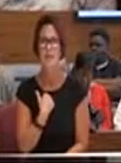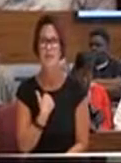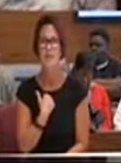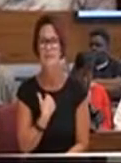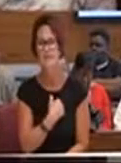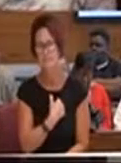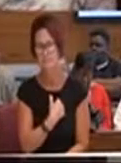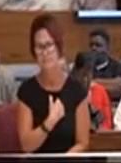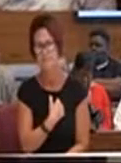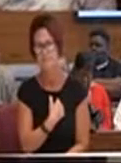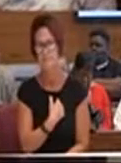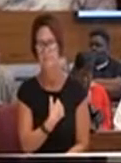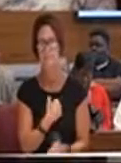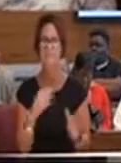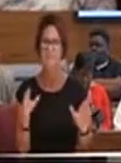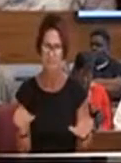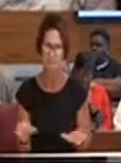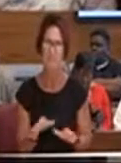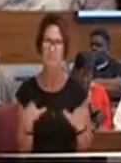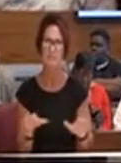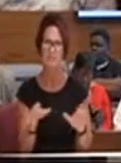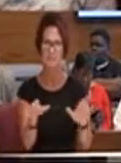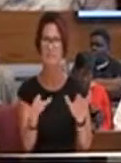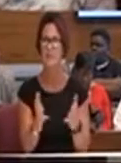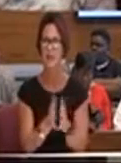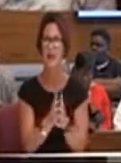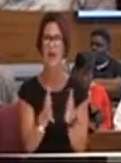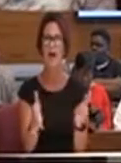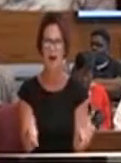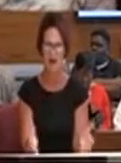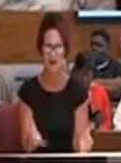and it has been a journey with all of you,